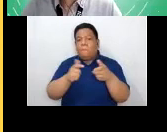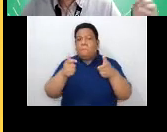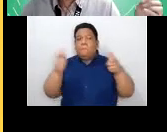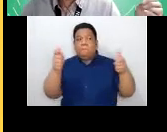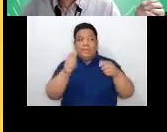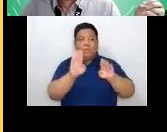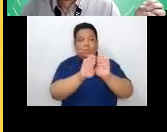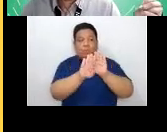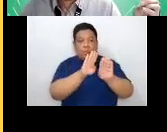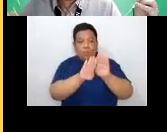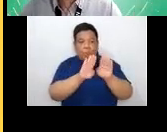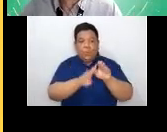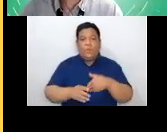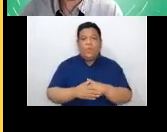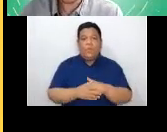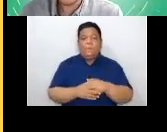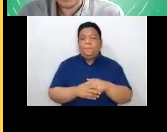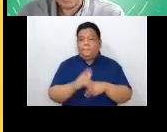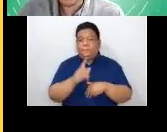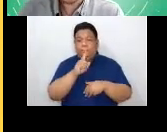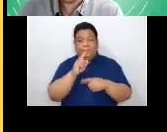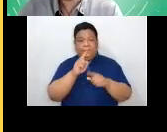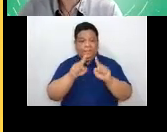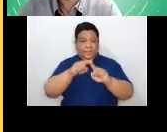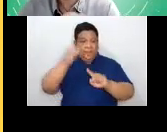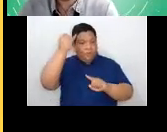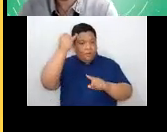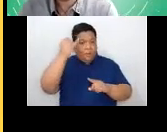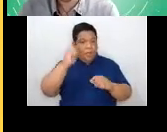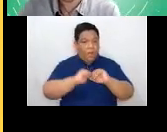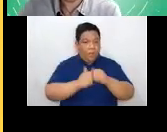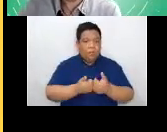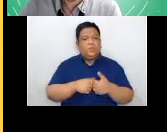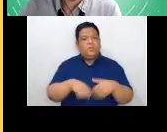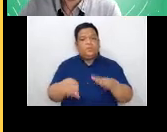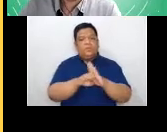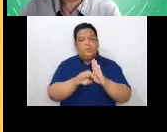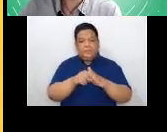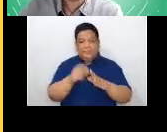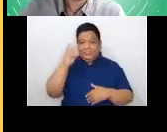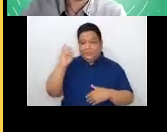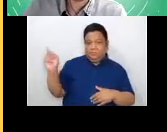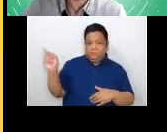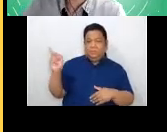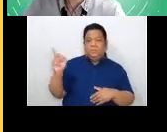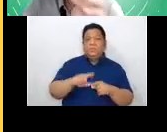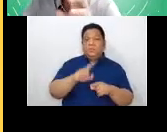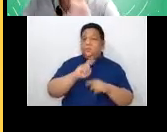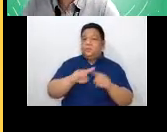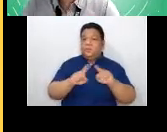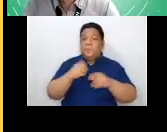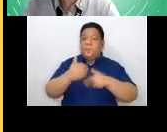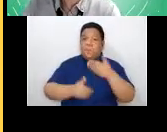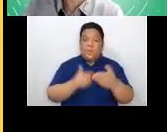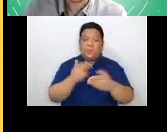And these kinds of ideas are made possible, like these kind of scale models, using these processes. So